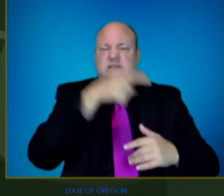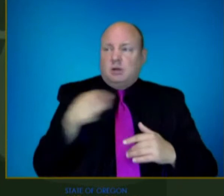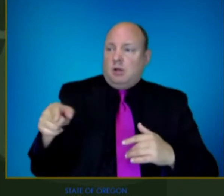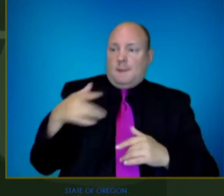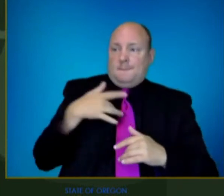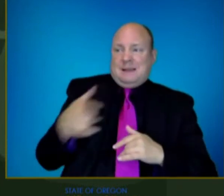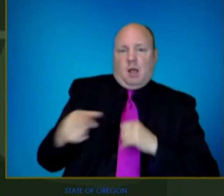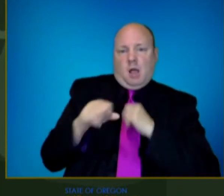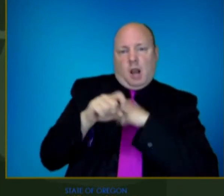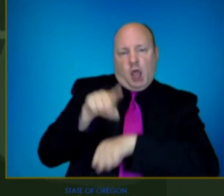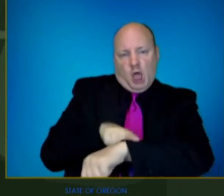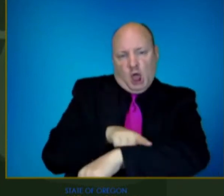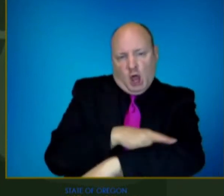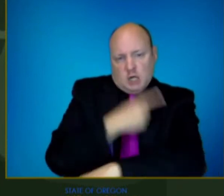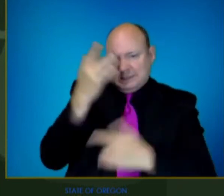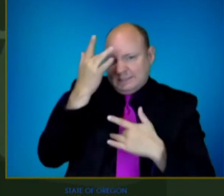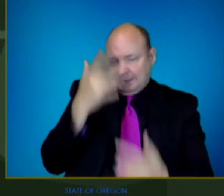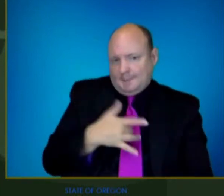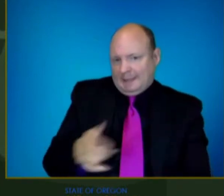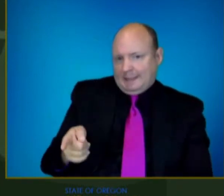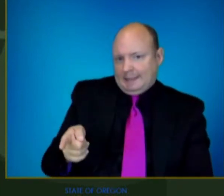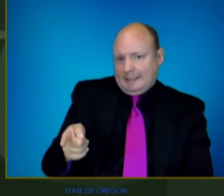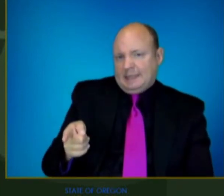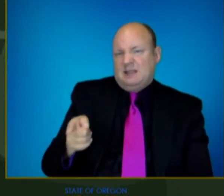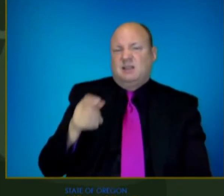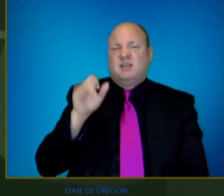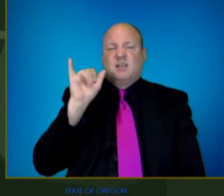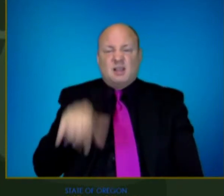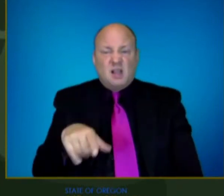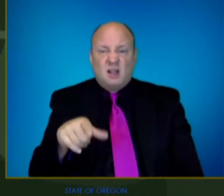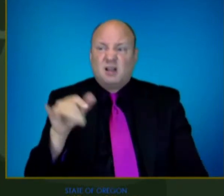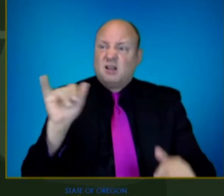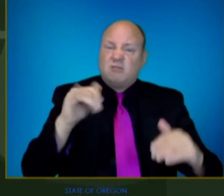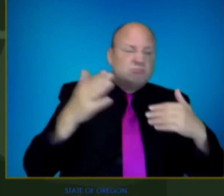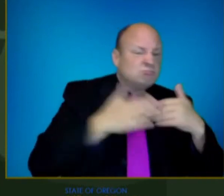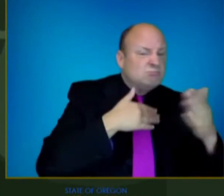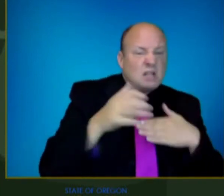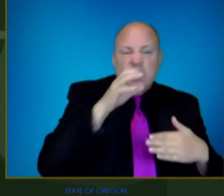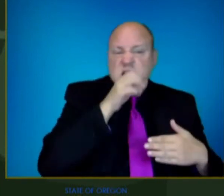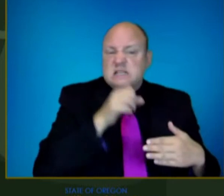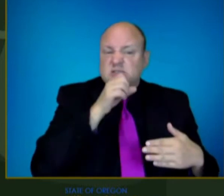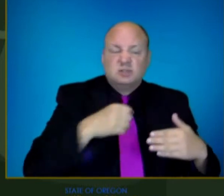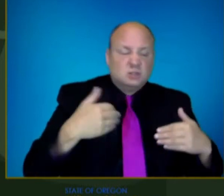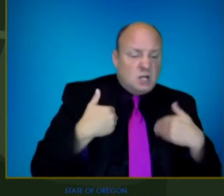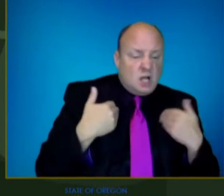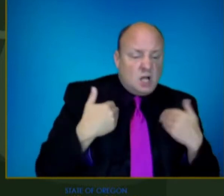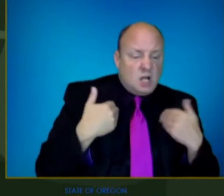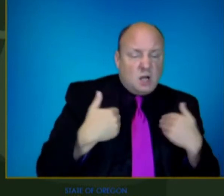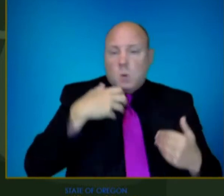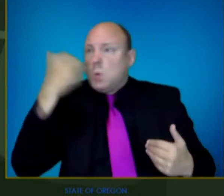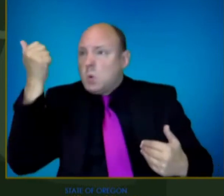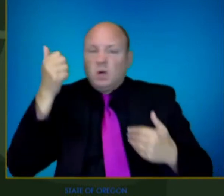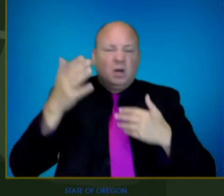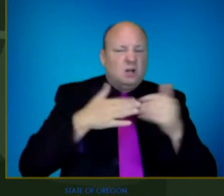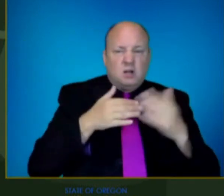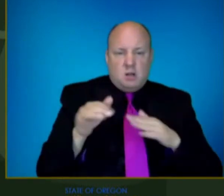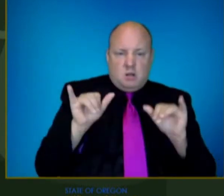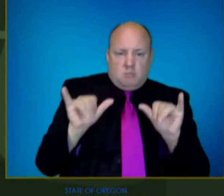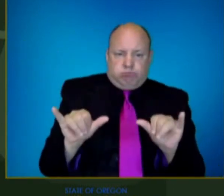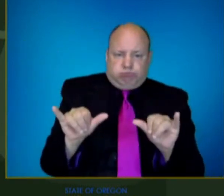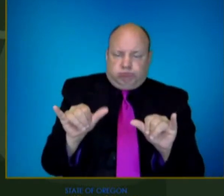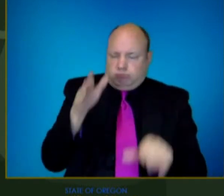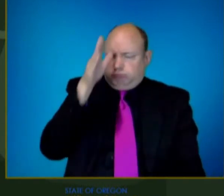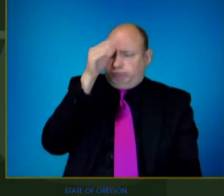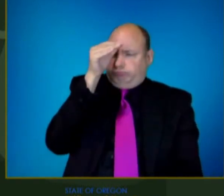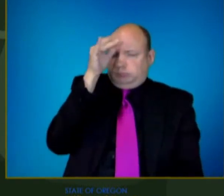of every single one of us, young or old, vaccinated or unvaccinated. Across Oregon, many hospitals have been forced to